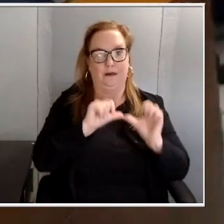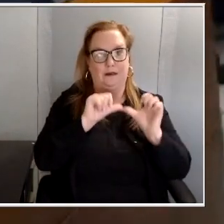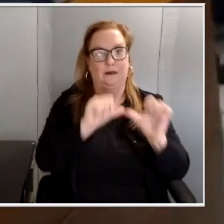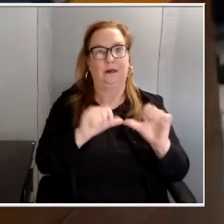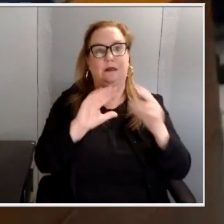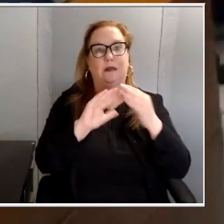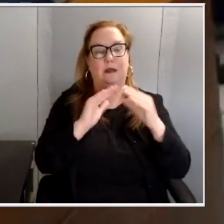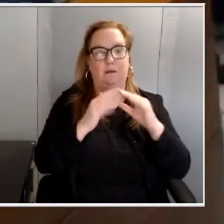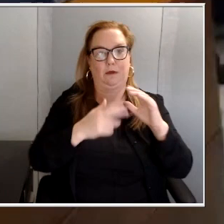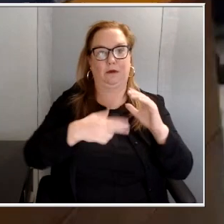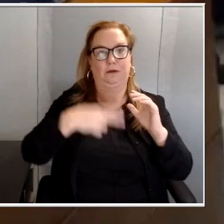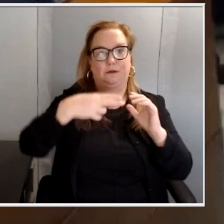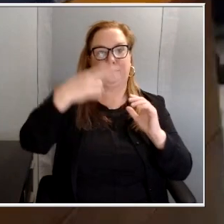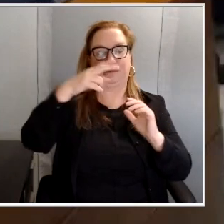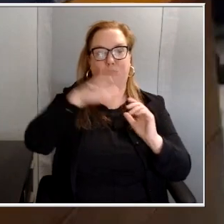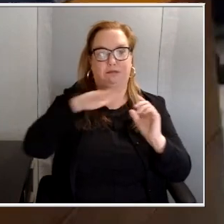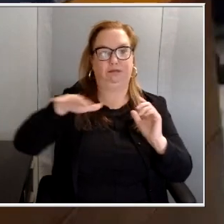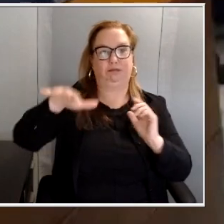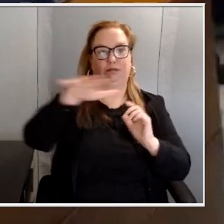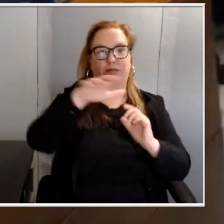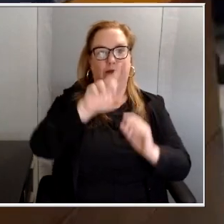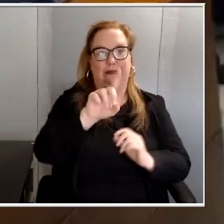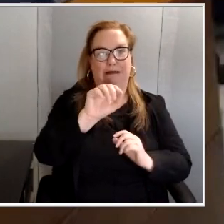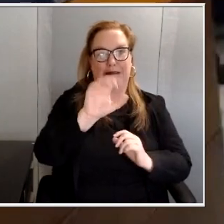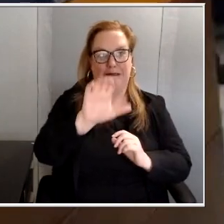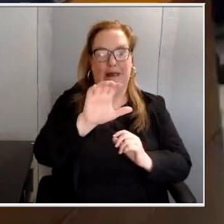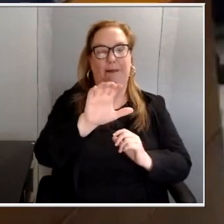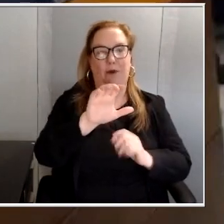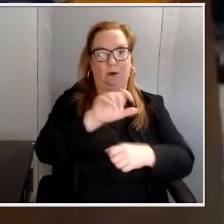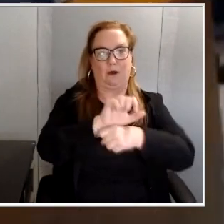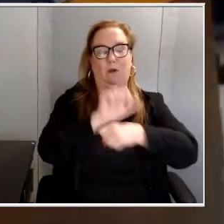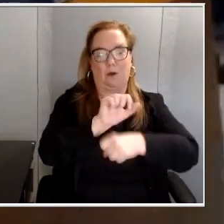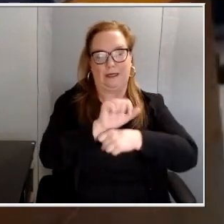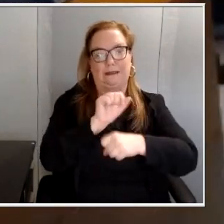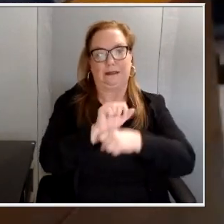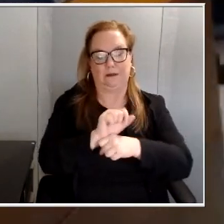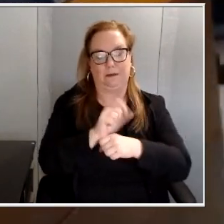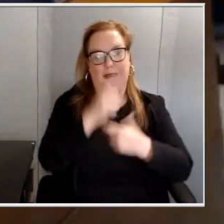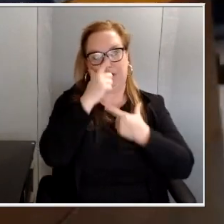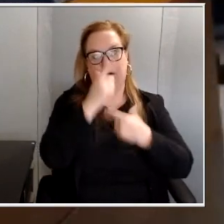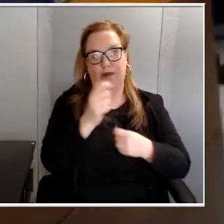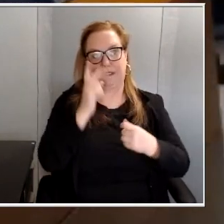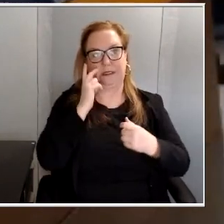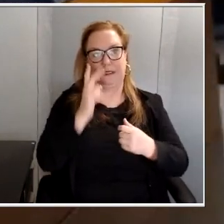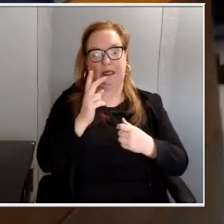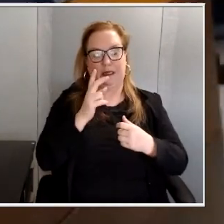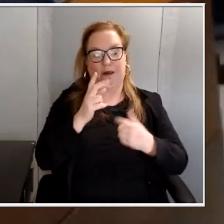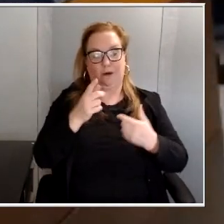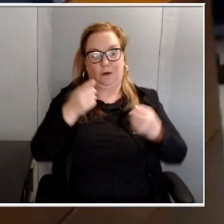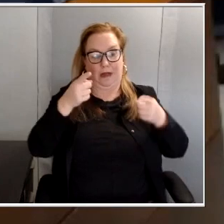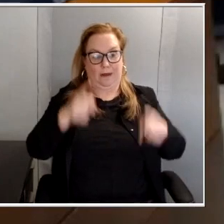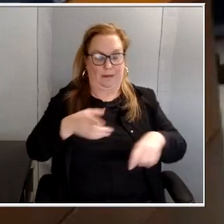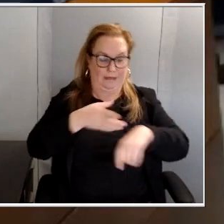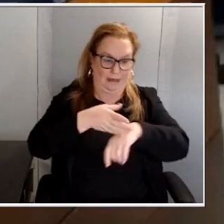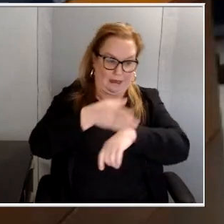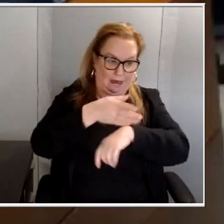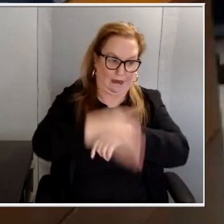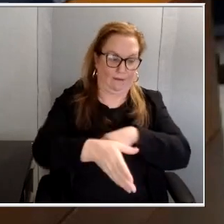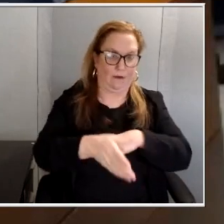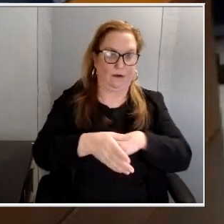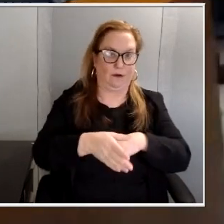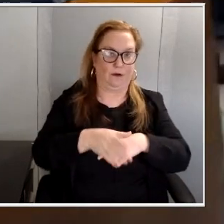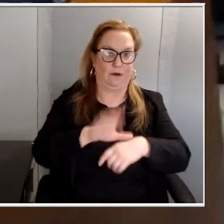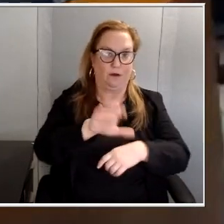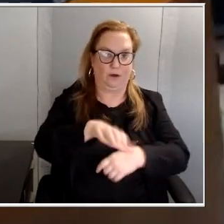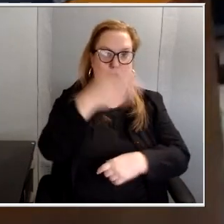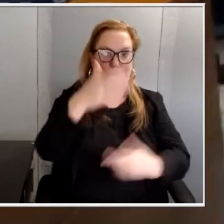numbers throughout the month of December, and it'll be interesting to see what happens here post the